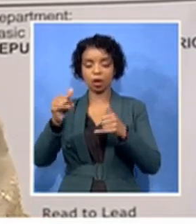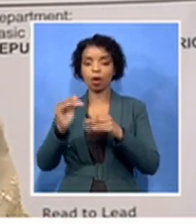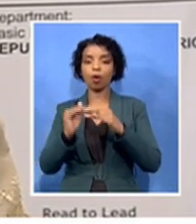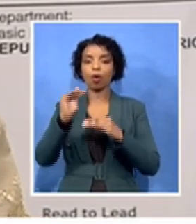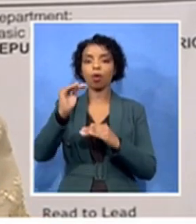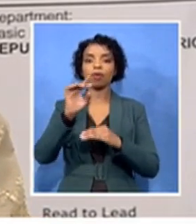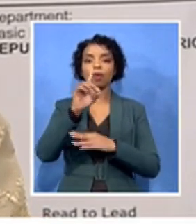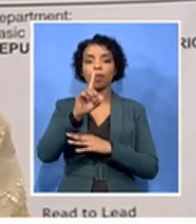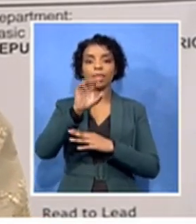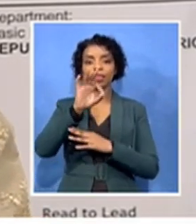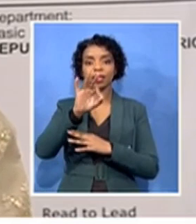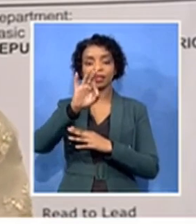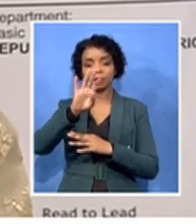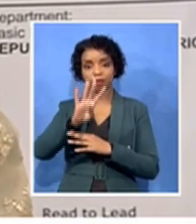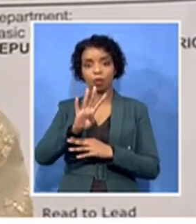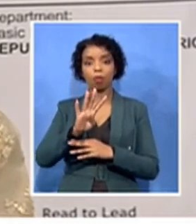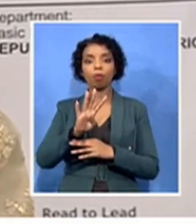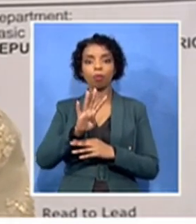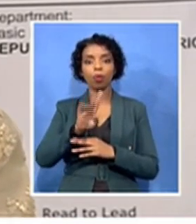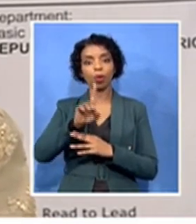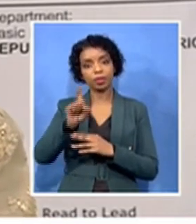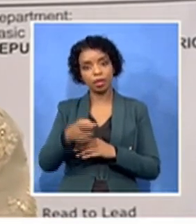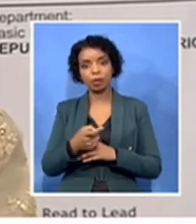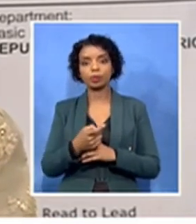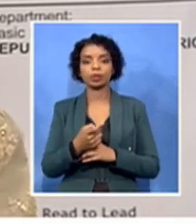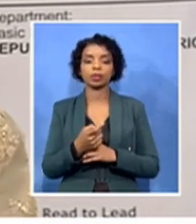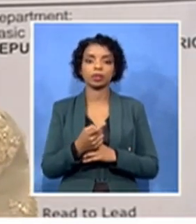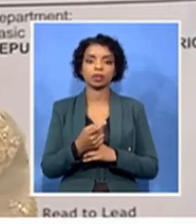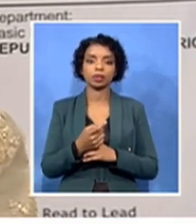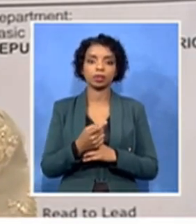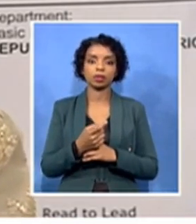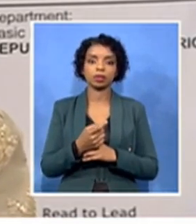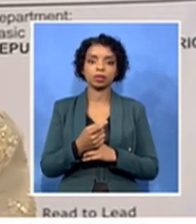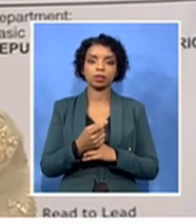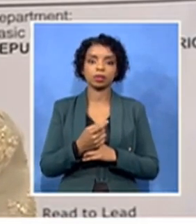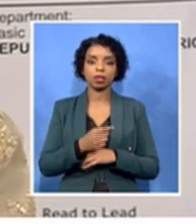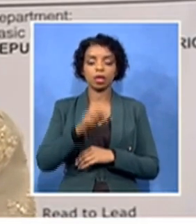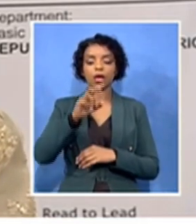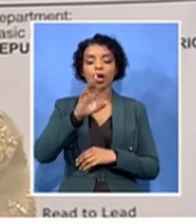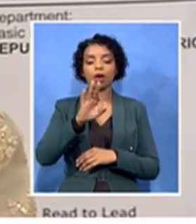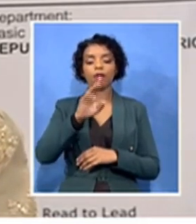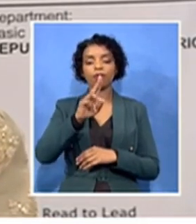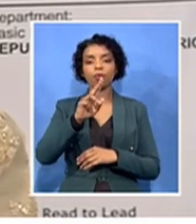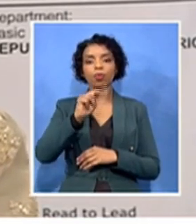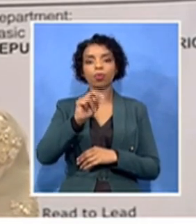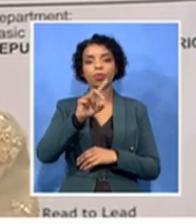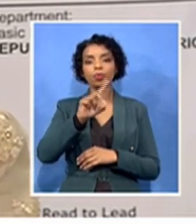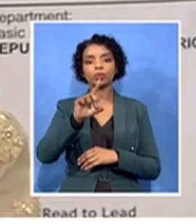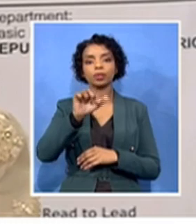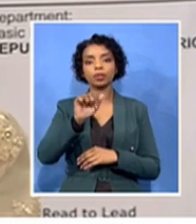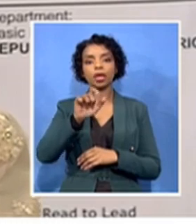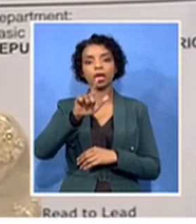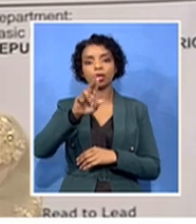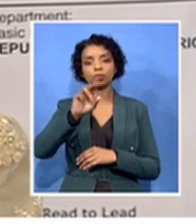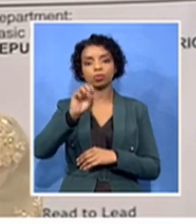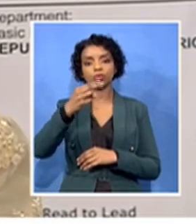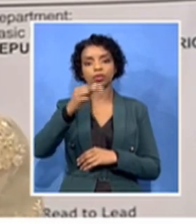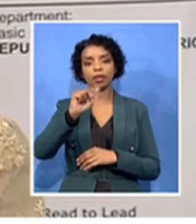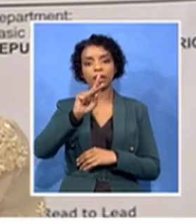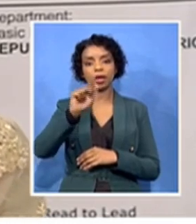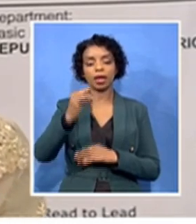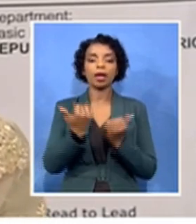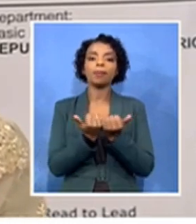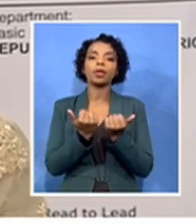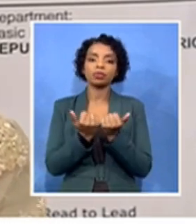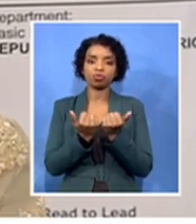134,000 funds and shaka bazaaries. This number excludes thousands of funded through the NS fund, not to mention those who have been